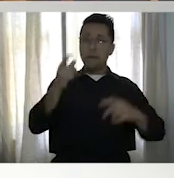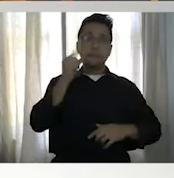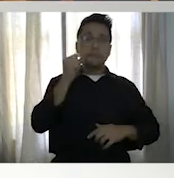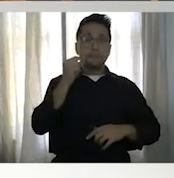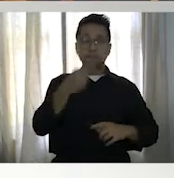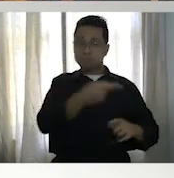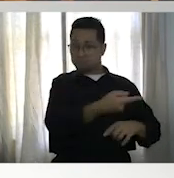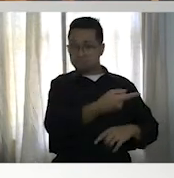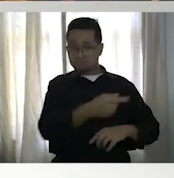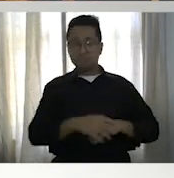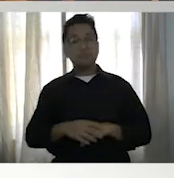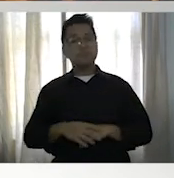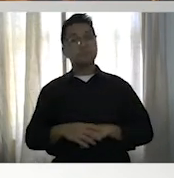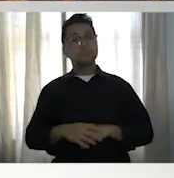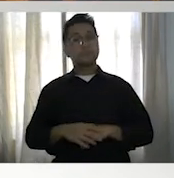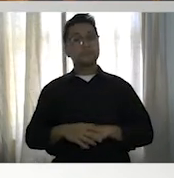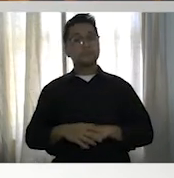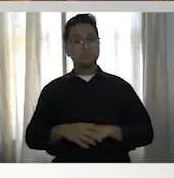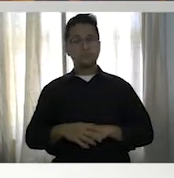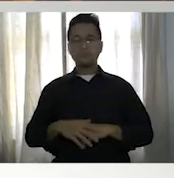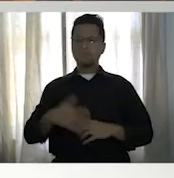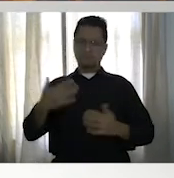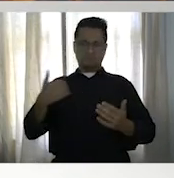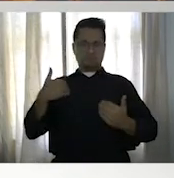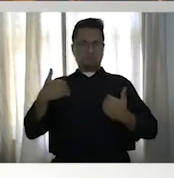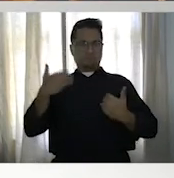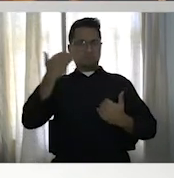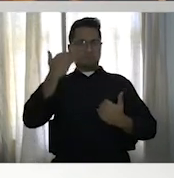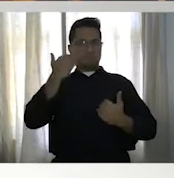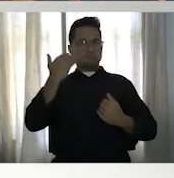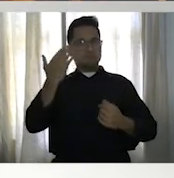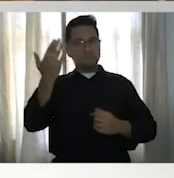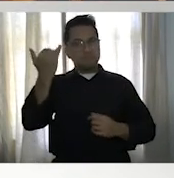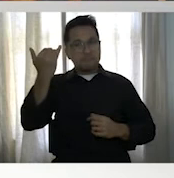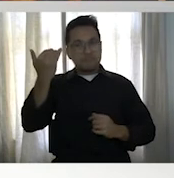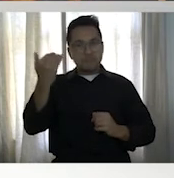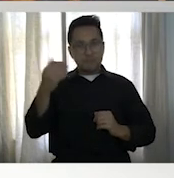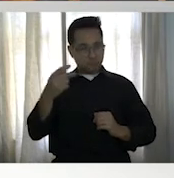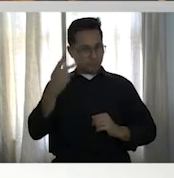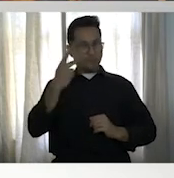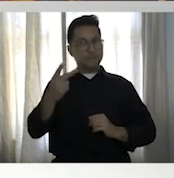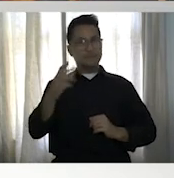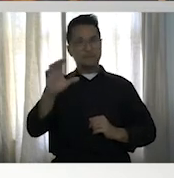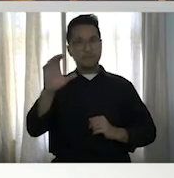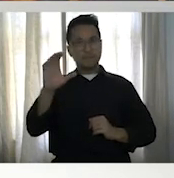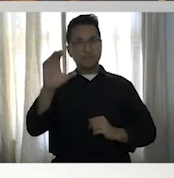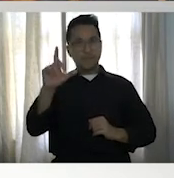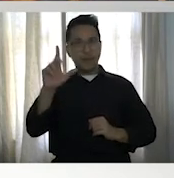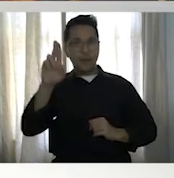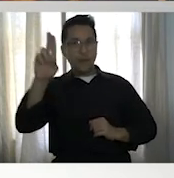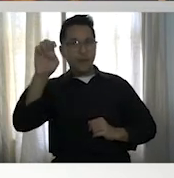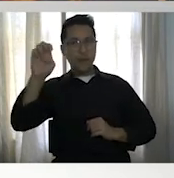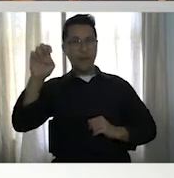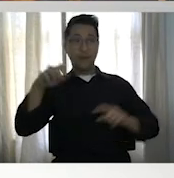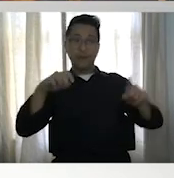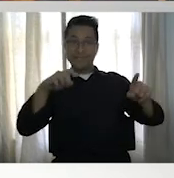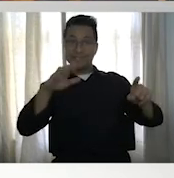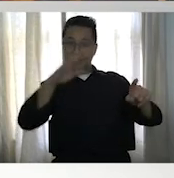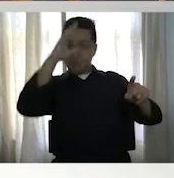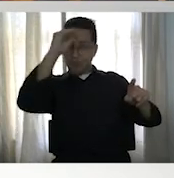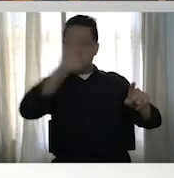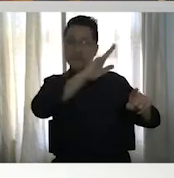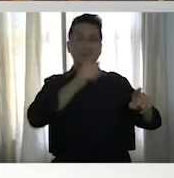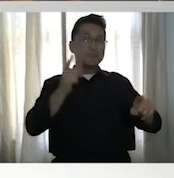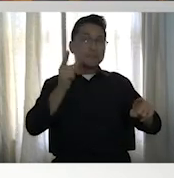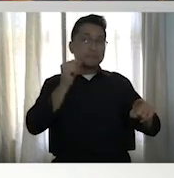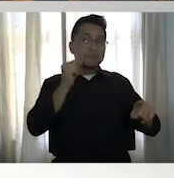like this. And we know, because we see the clue of this, is that it's the boy's present. Now,